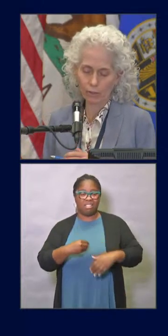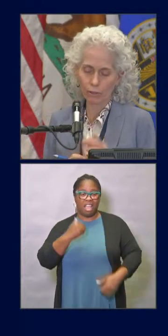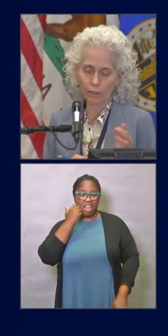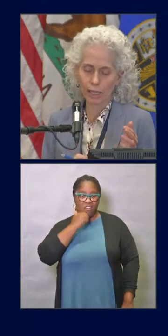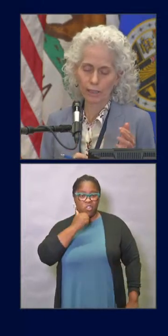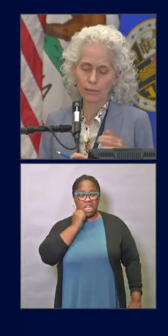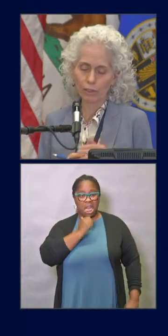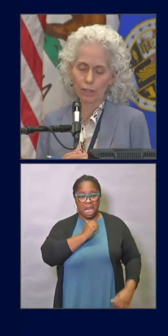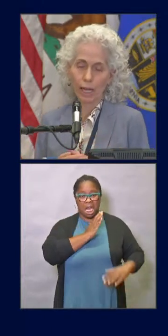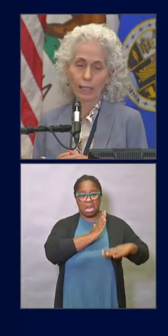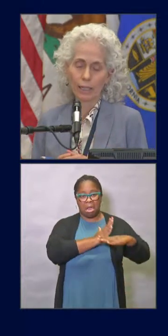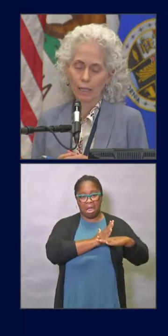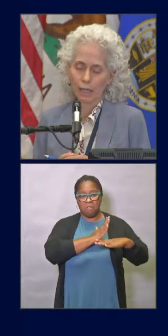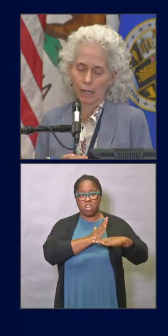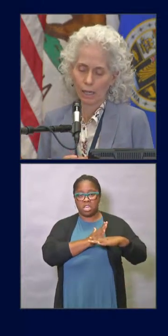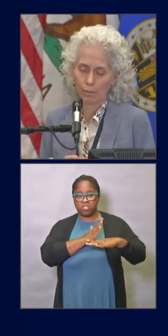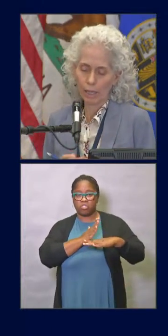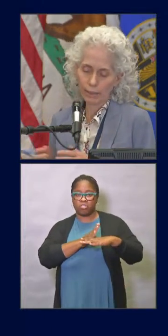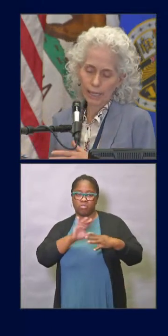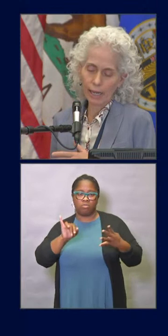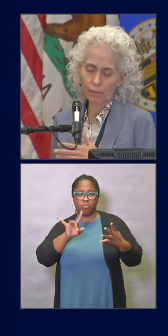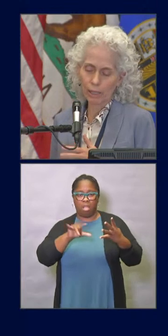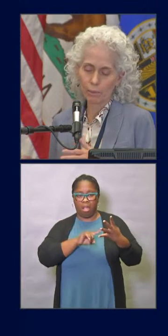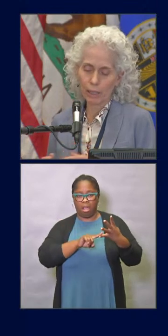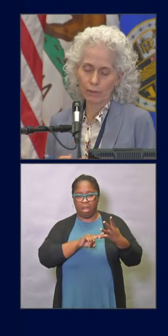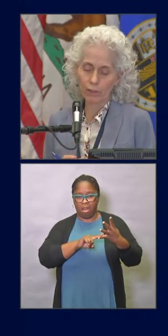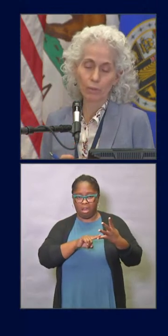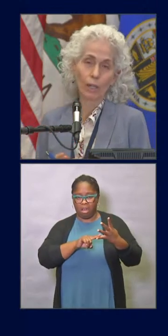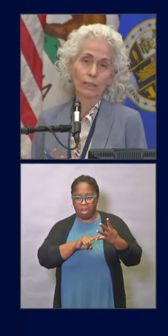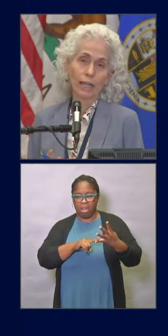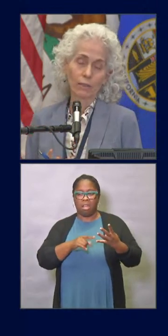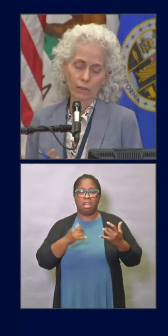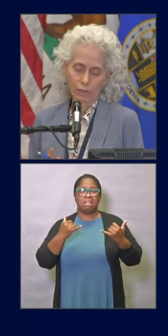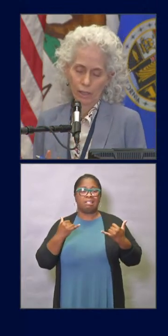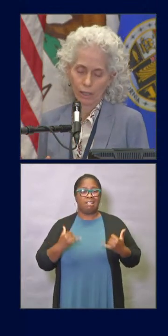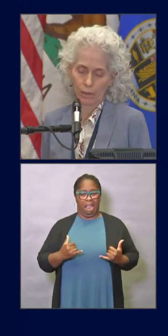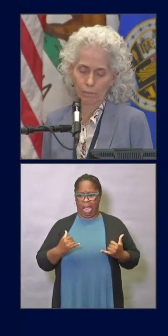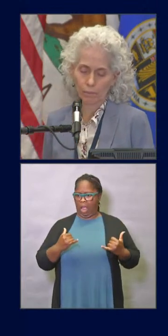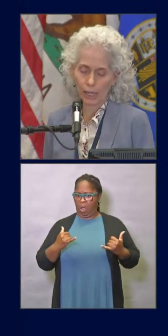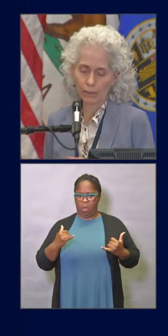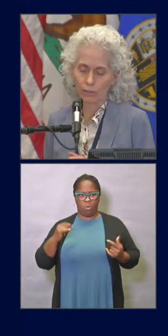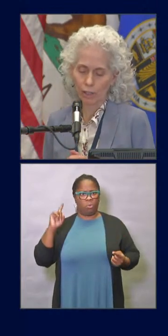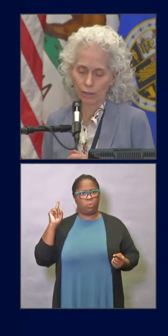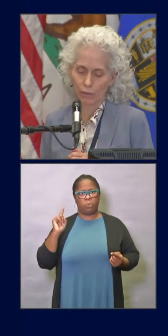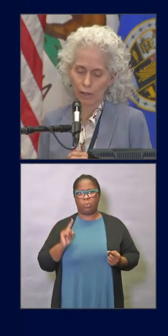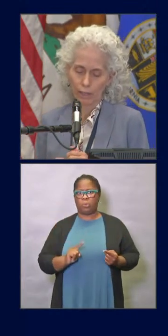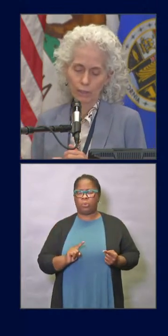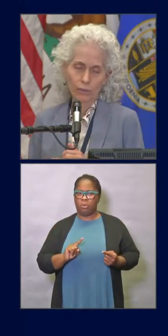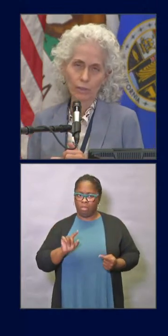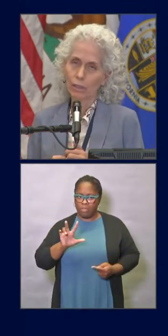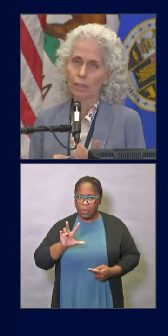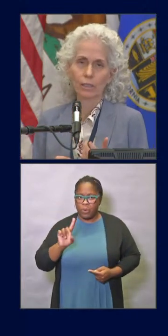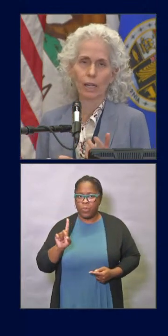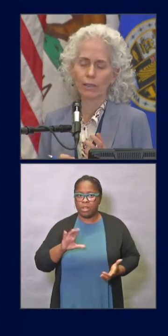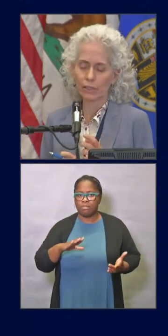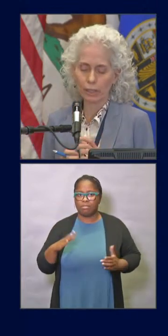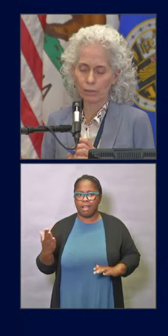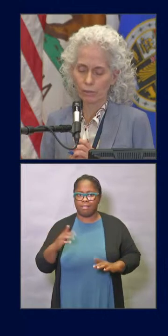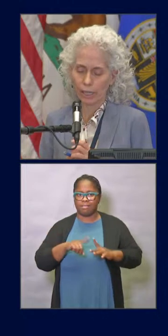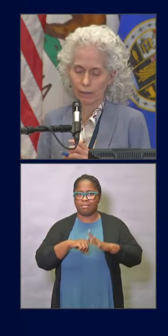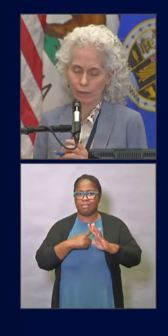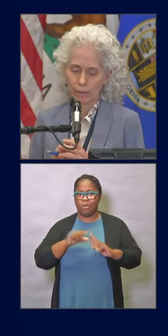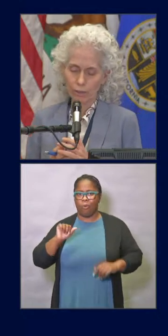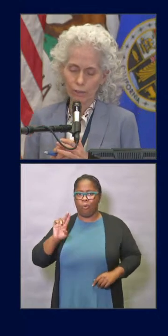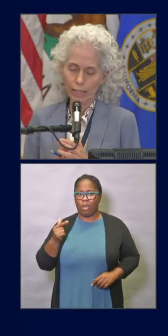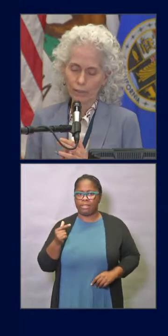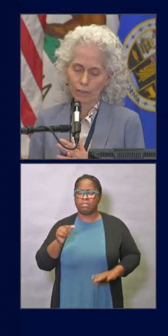days towards the end of July, and now we're at about 31 deaths at the start of August. Now, every